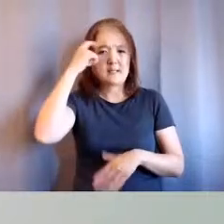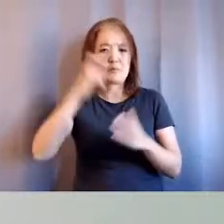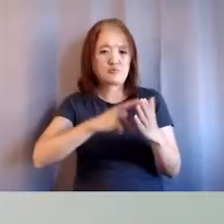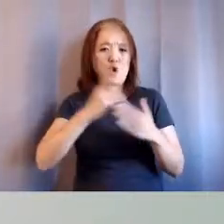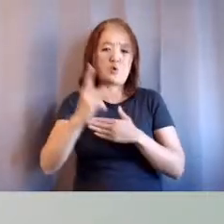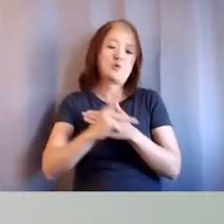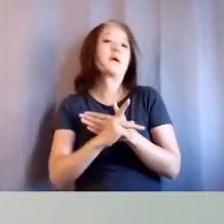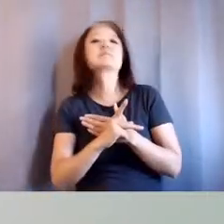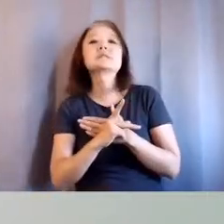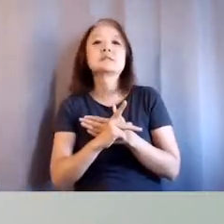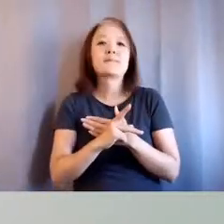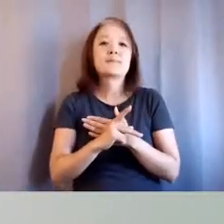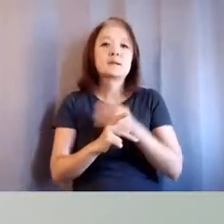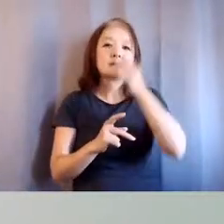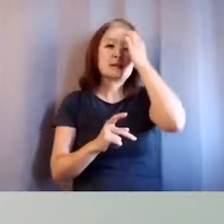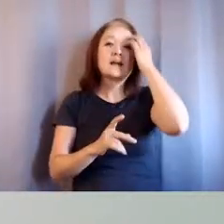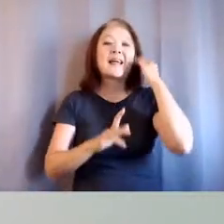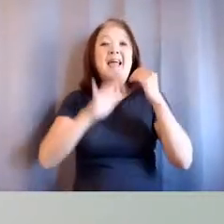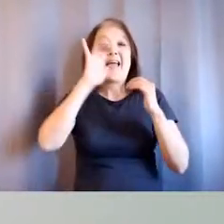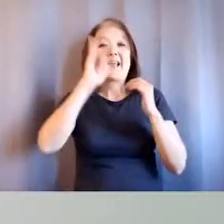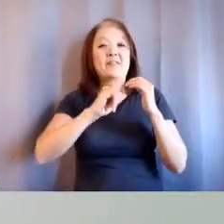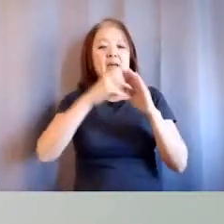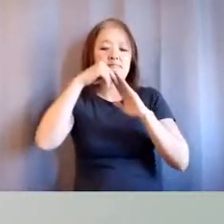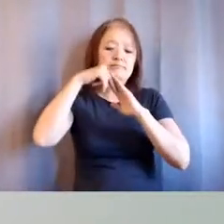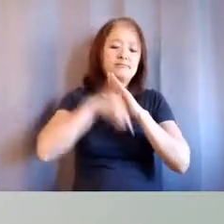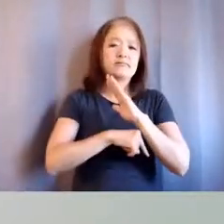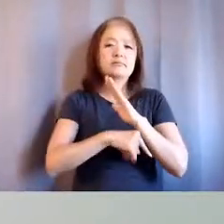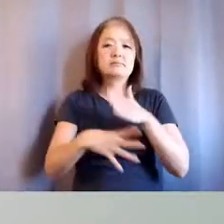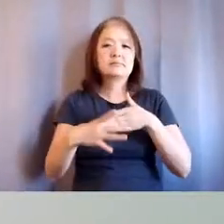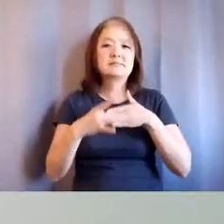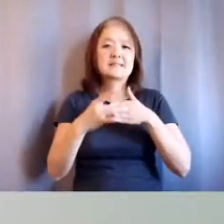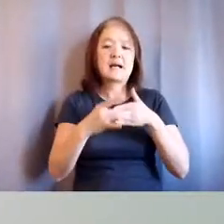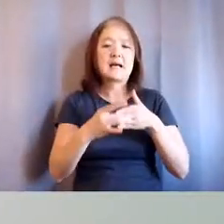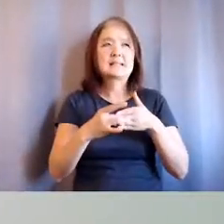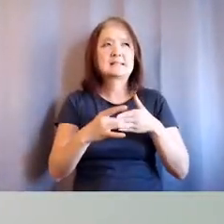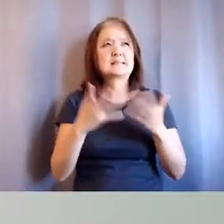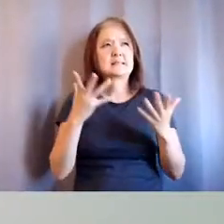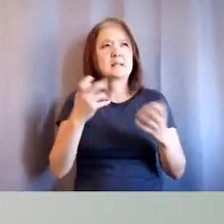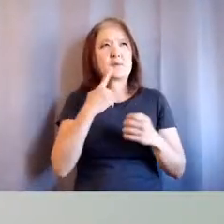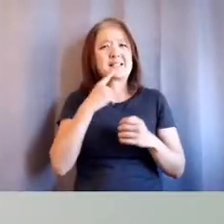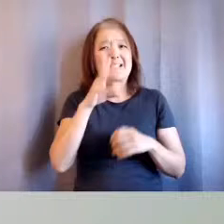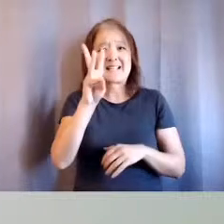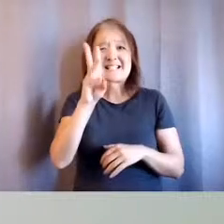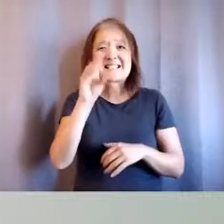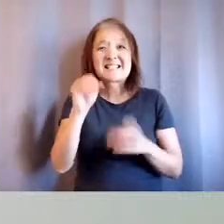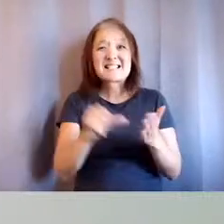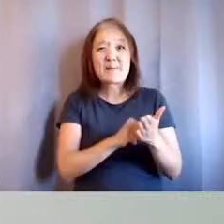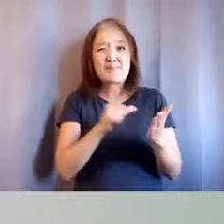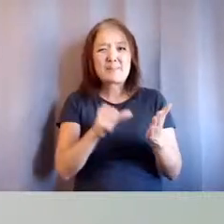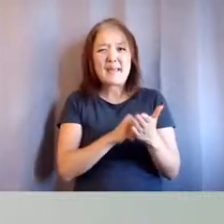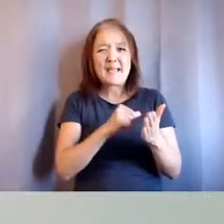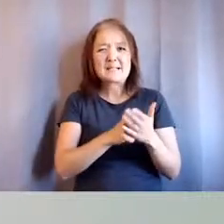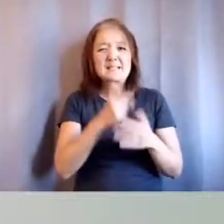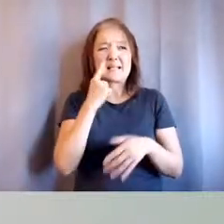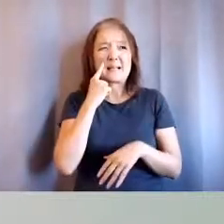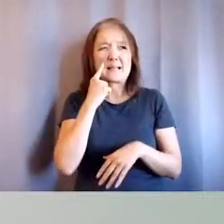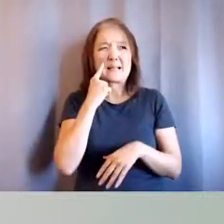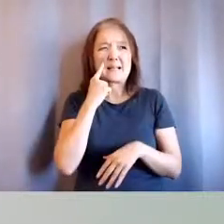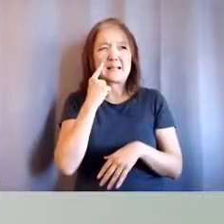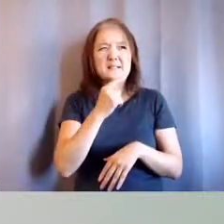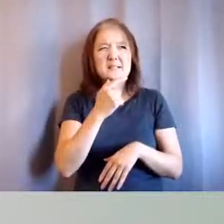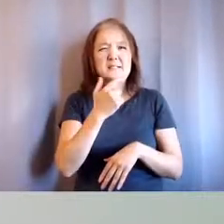And that extensive guide is, I want to say, like 60 pages, and there's about 5 or 6 pages that are specific